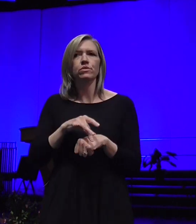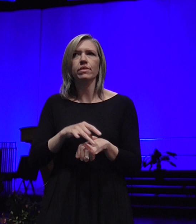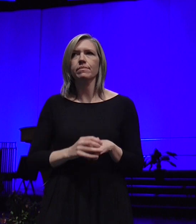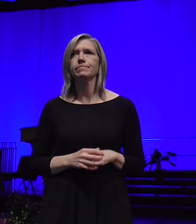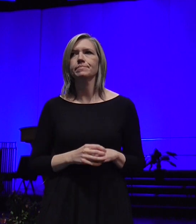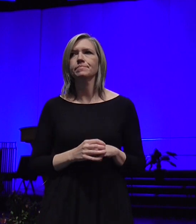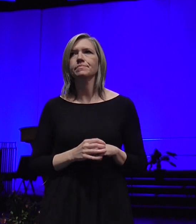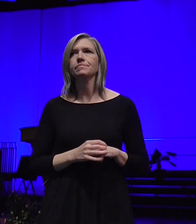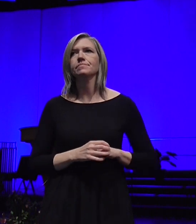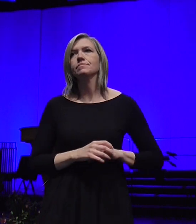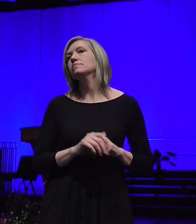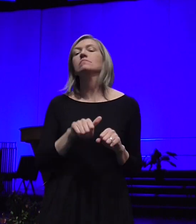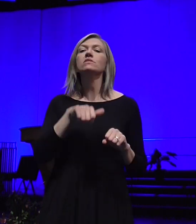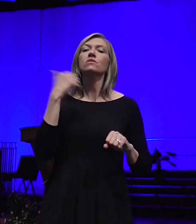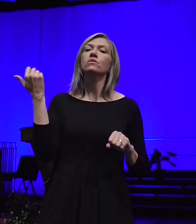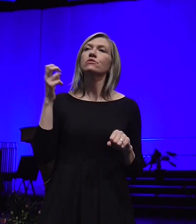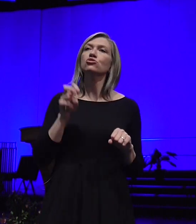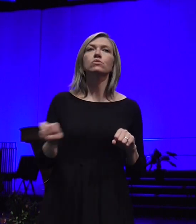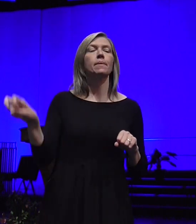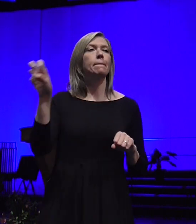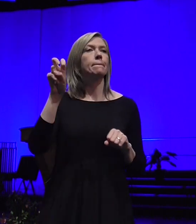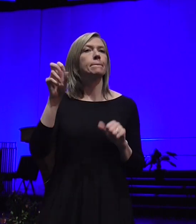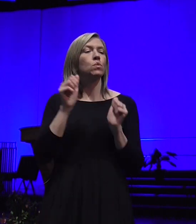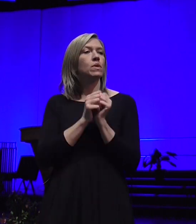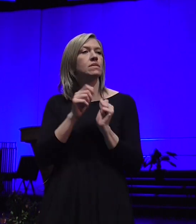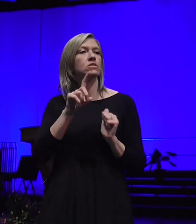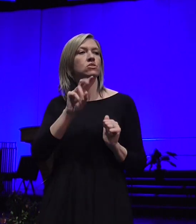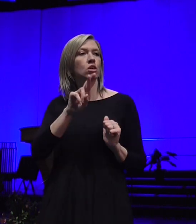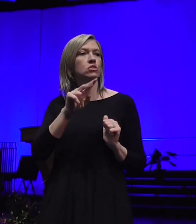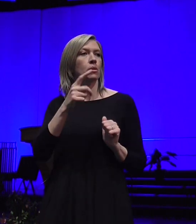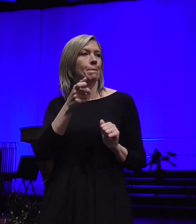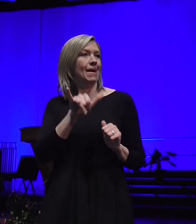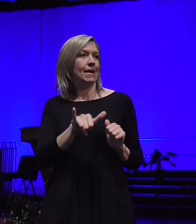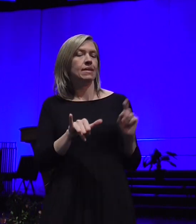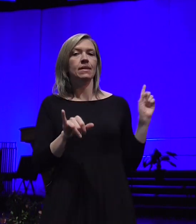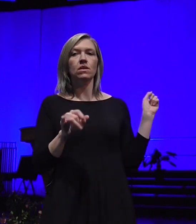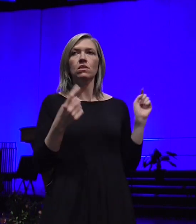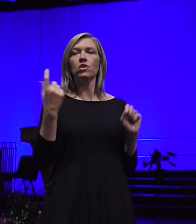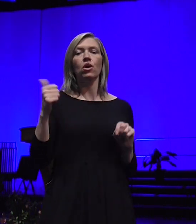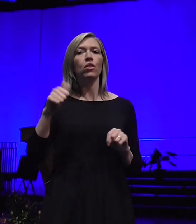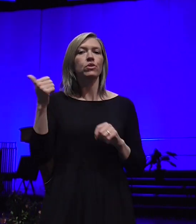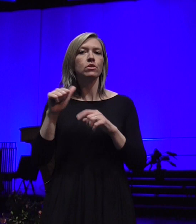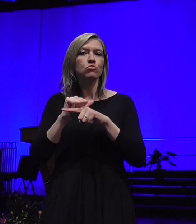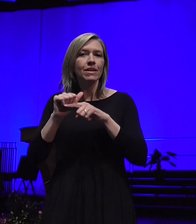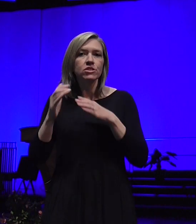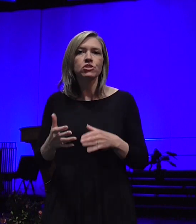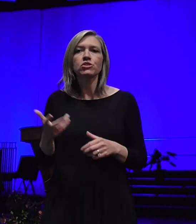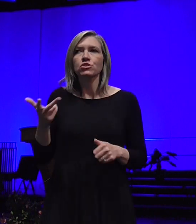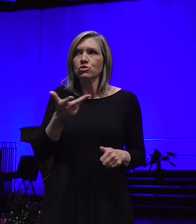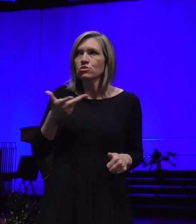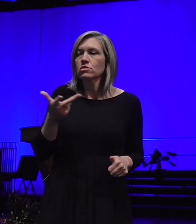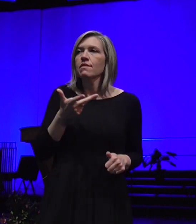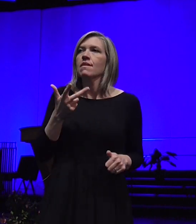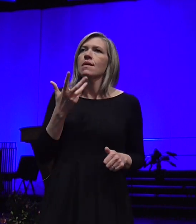I got to do another field trip with Dr. Patty and with one of our practitioners, Diane Short. We went